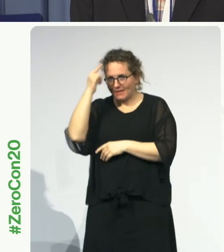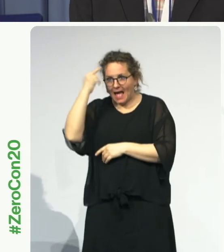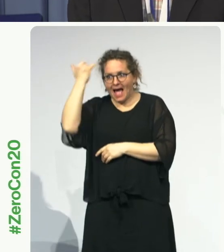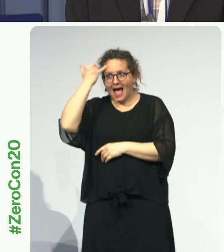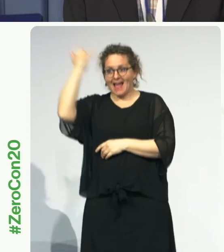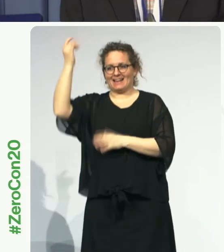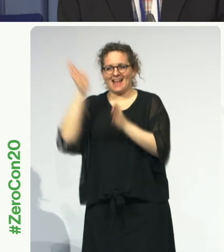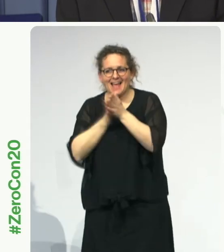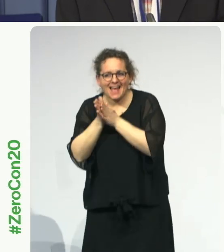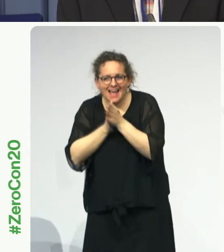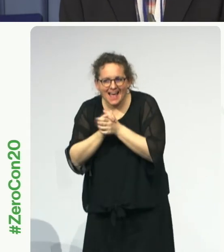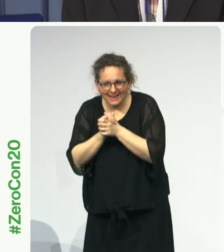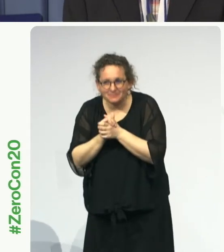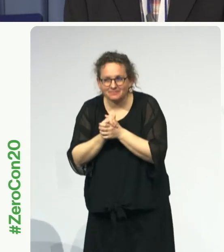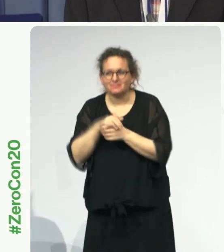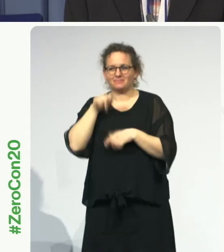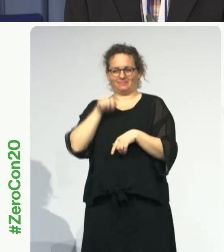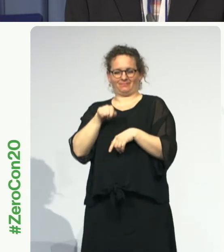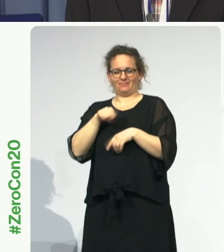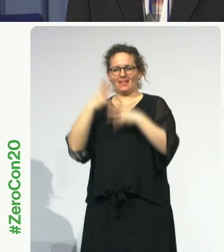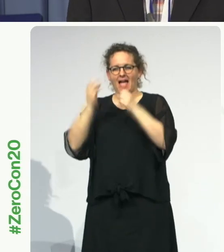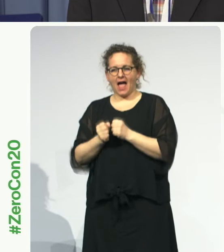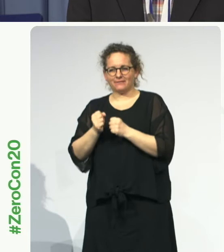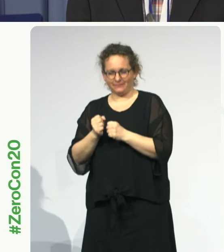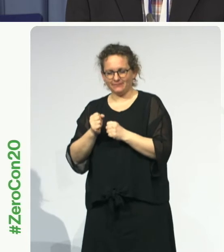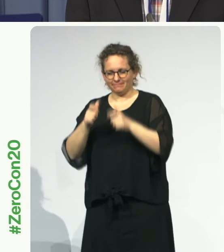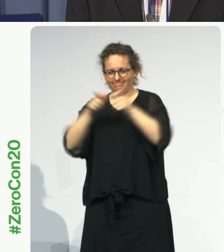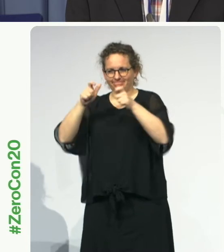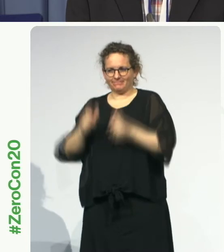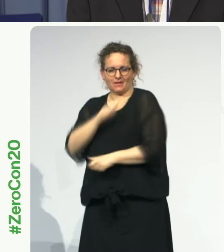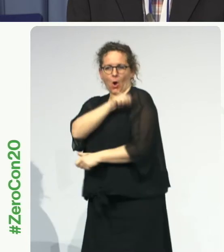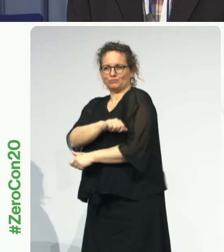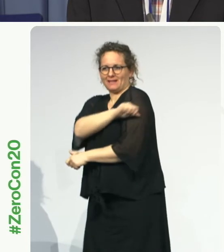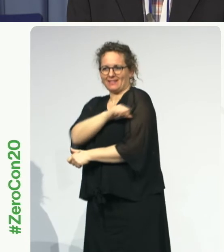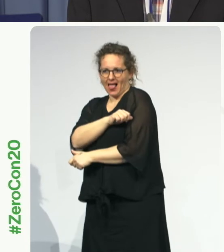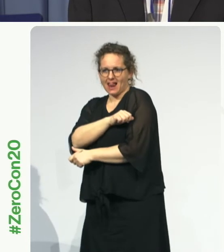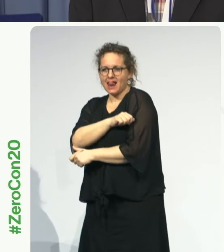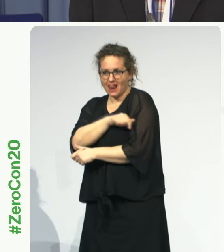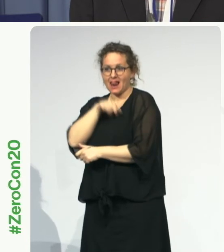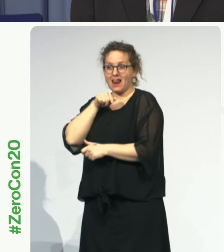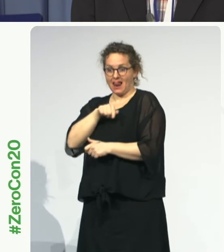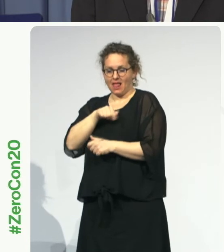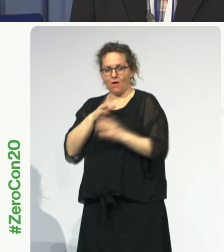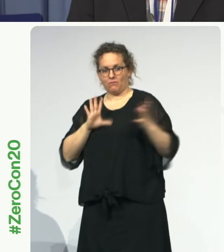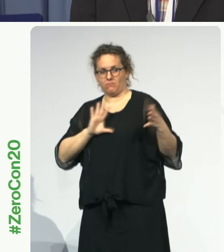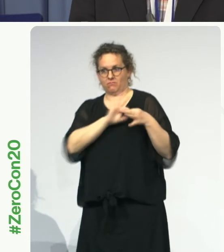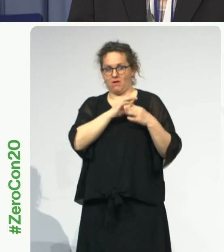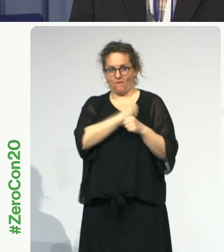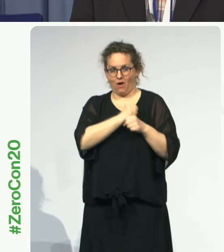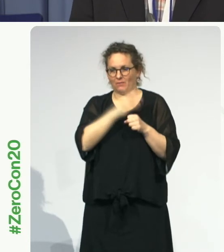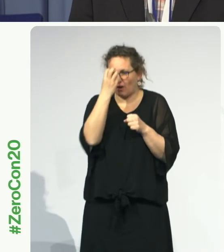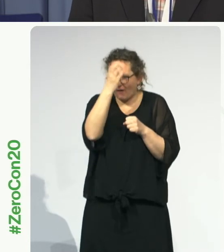disability at the headquarters of the local government in cooperation with the local government. Therefore, we do a